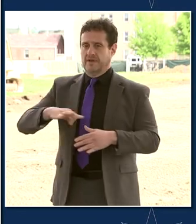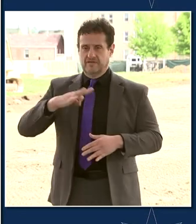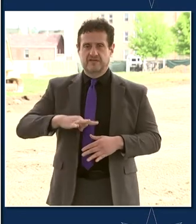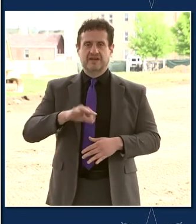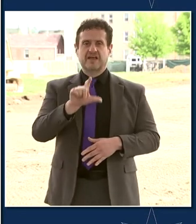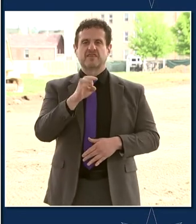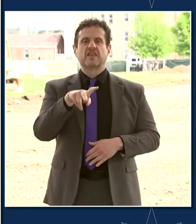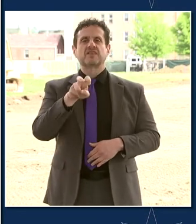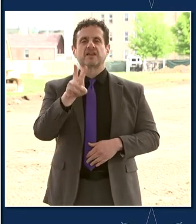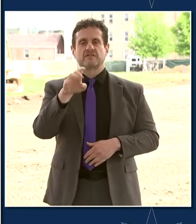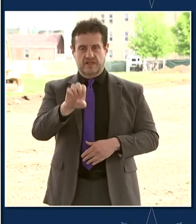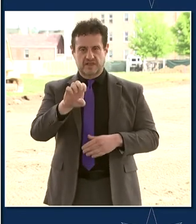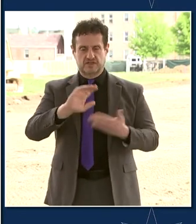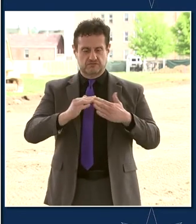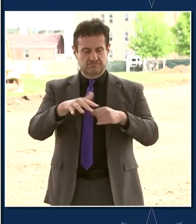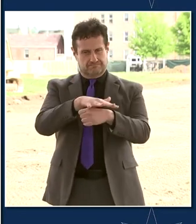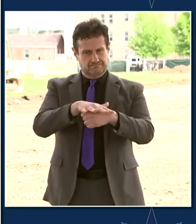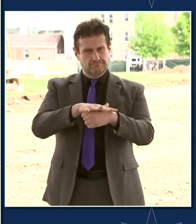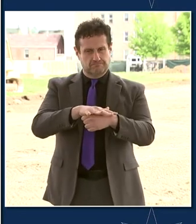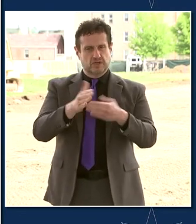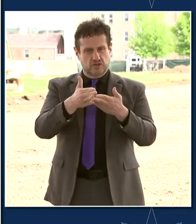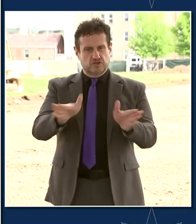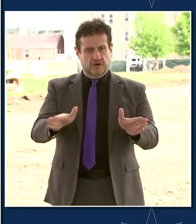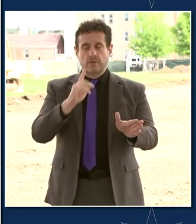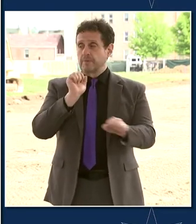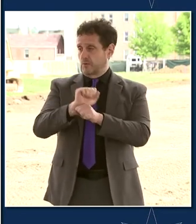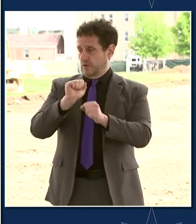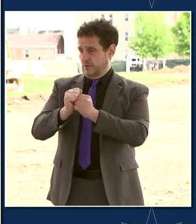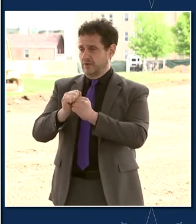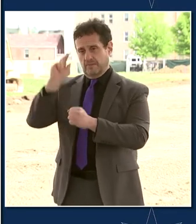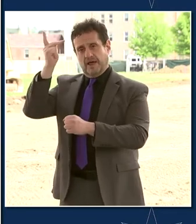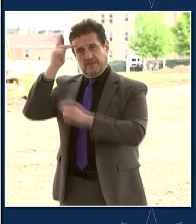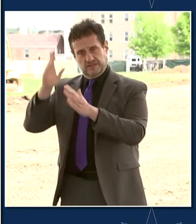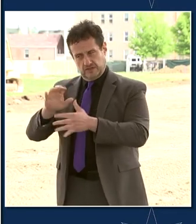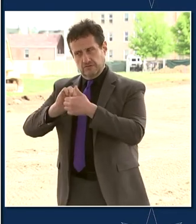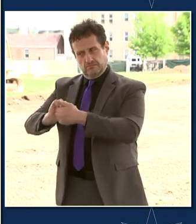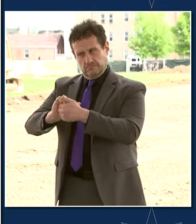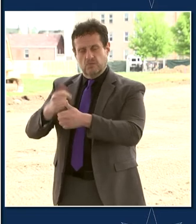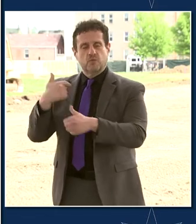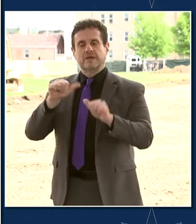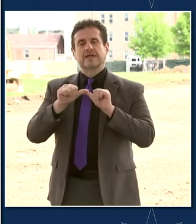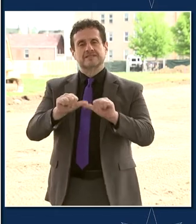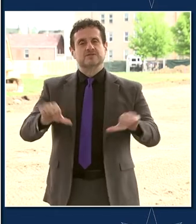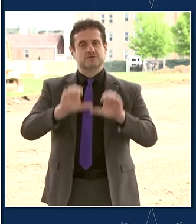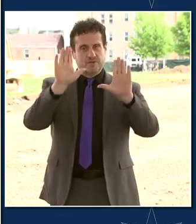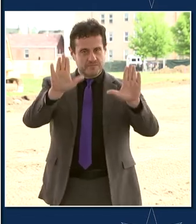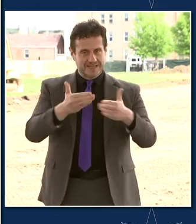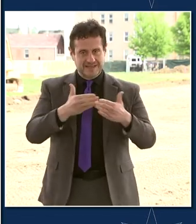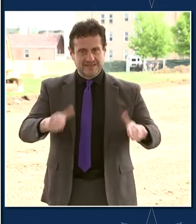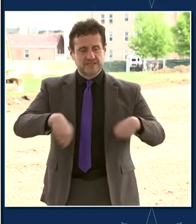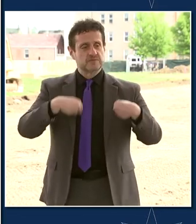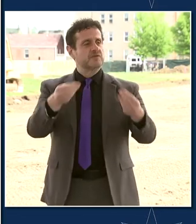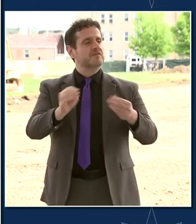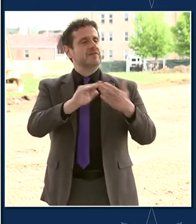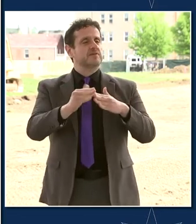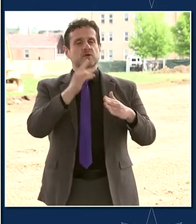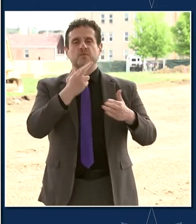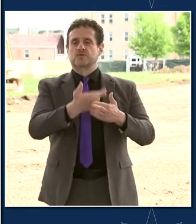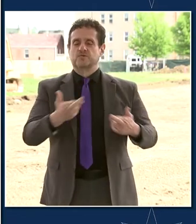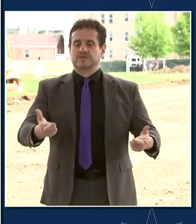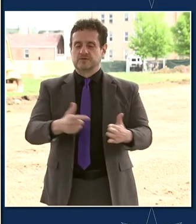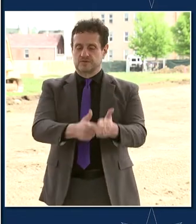general. By working together with our elected officials, we can continue to do amazing things and provide our community with the resources needed for